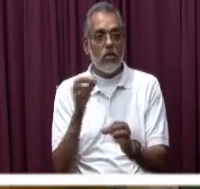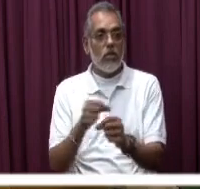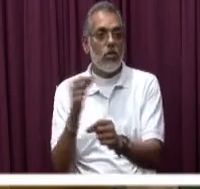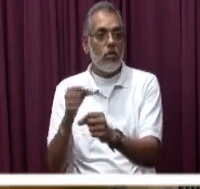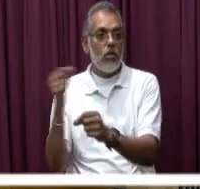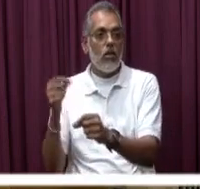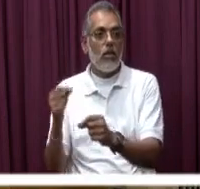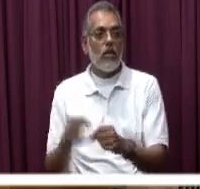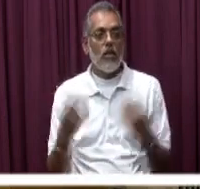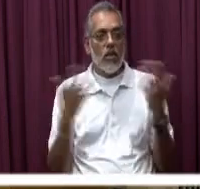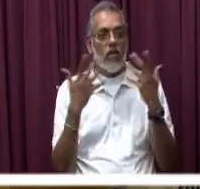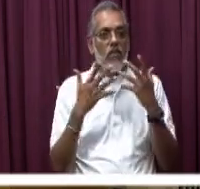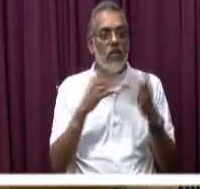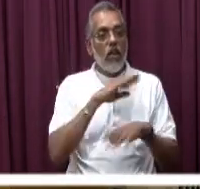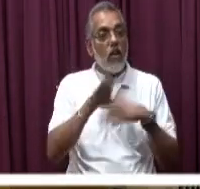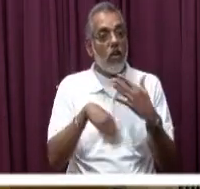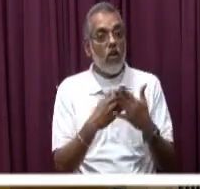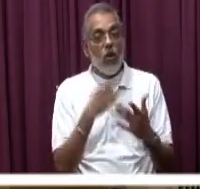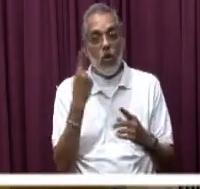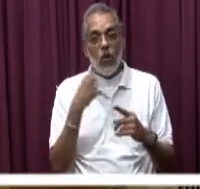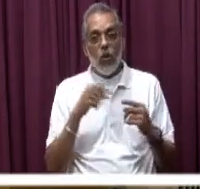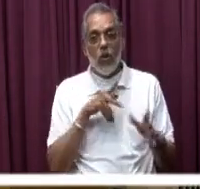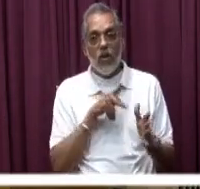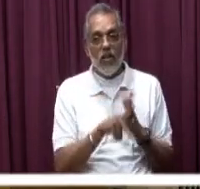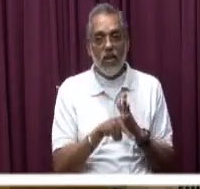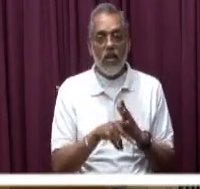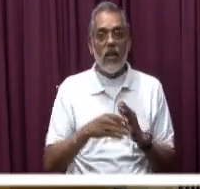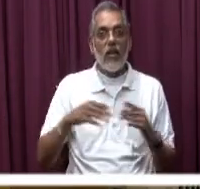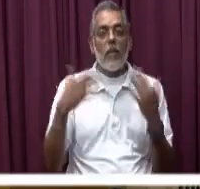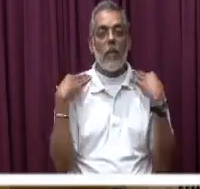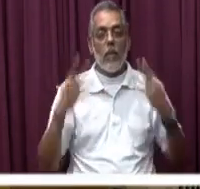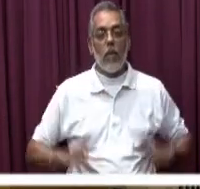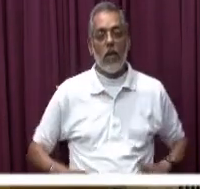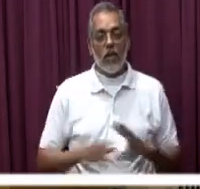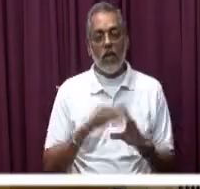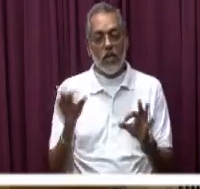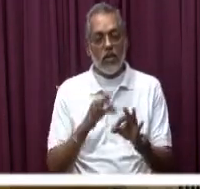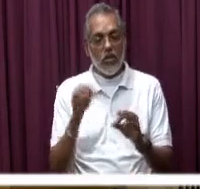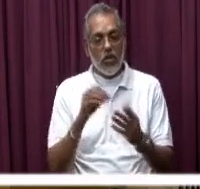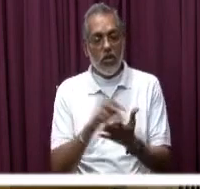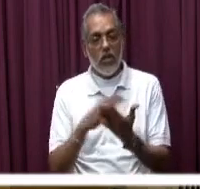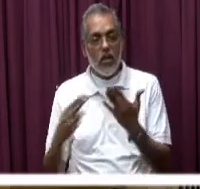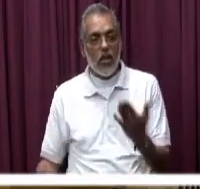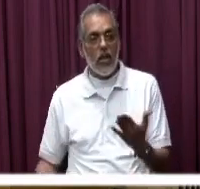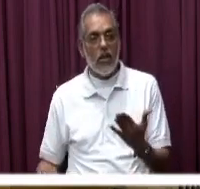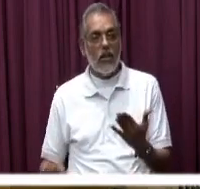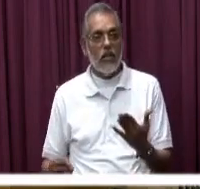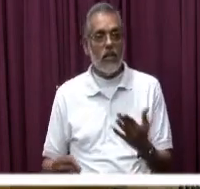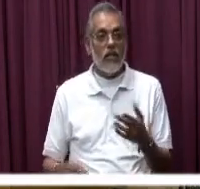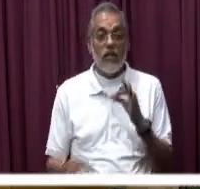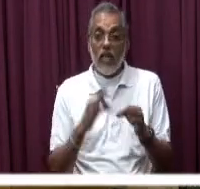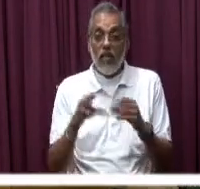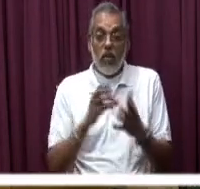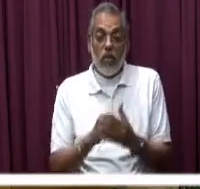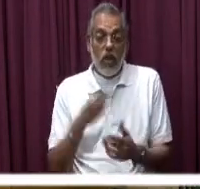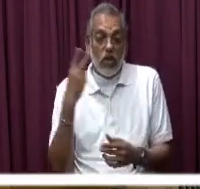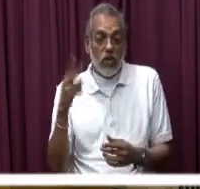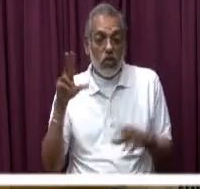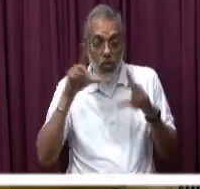who can destroy both body and soul in hell. Can you not buy two sparrows for a